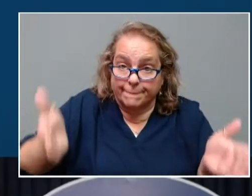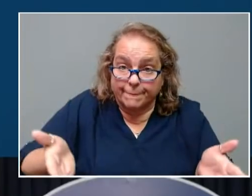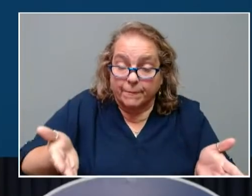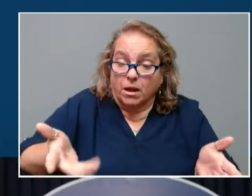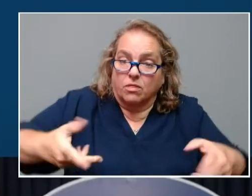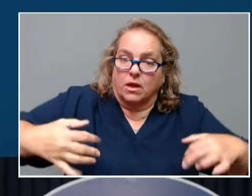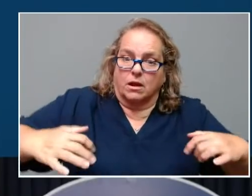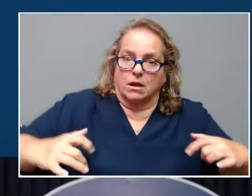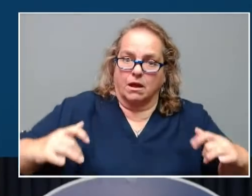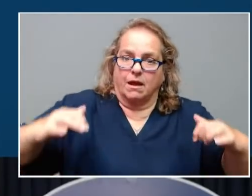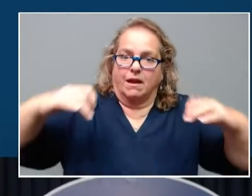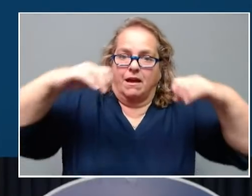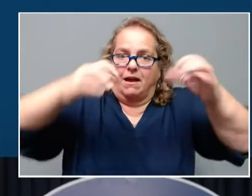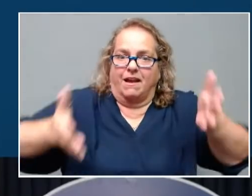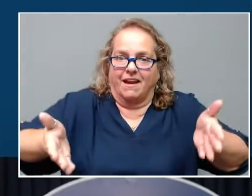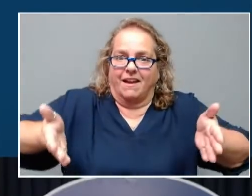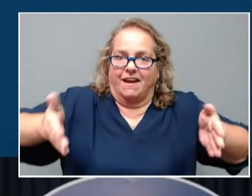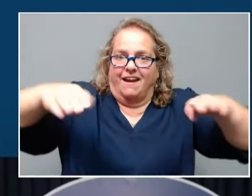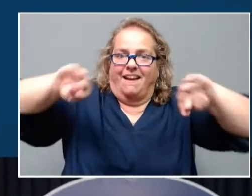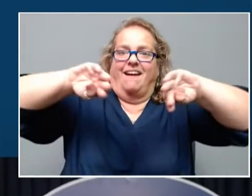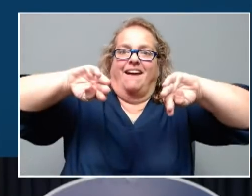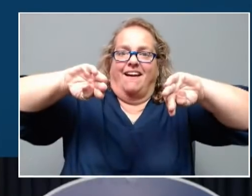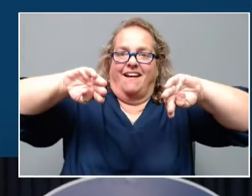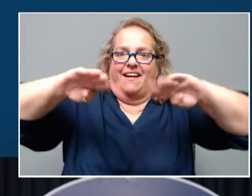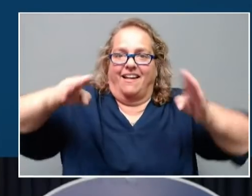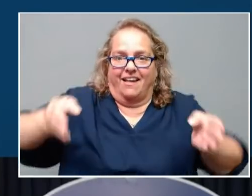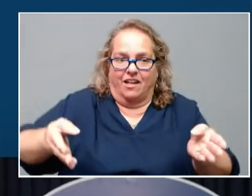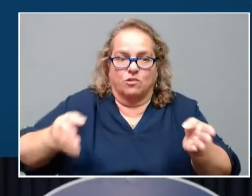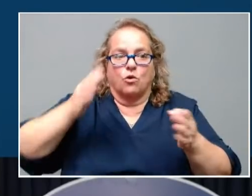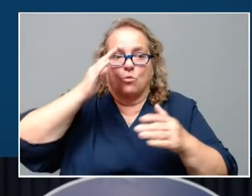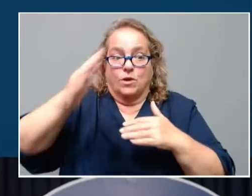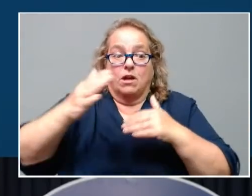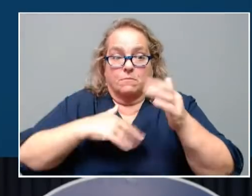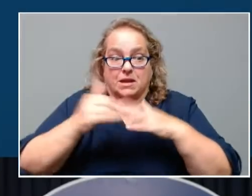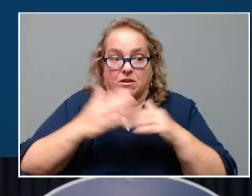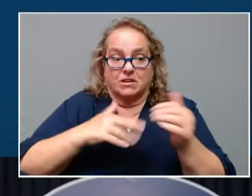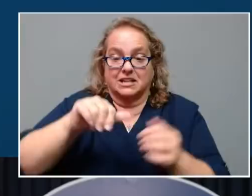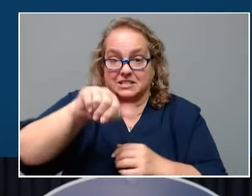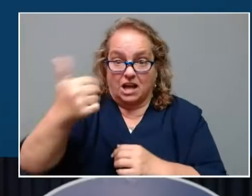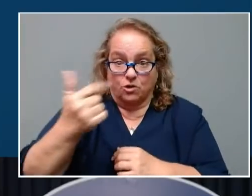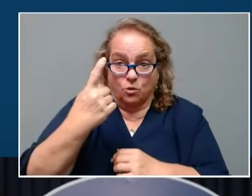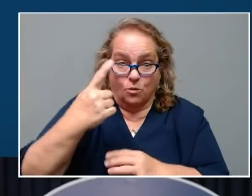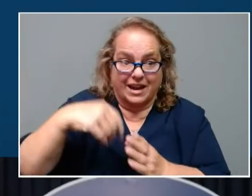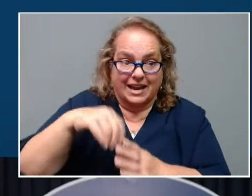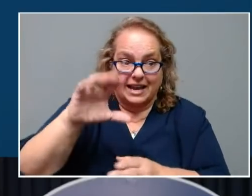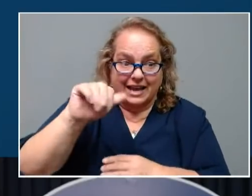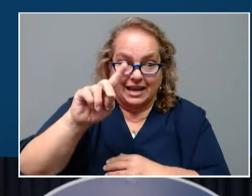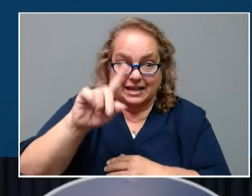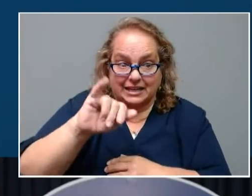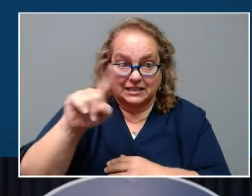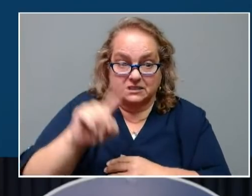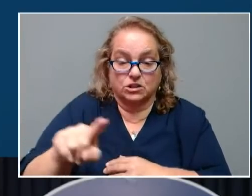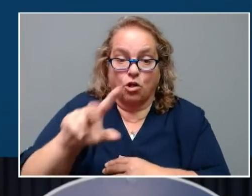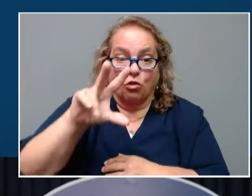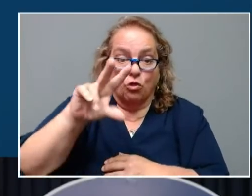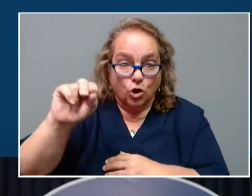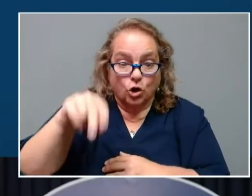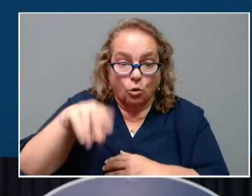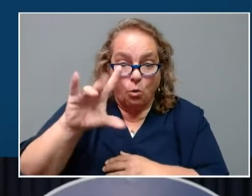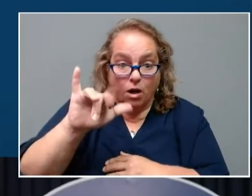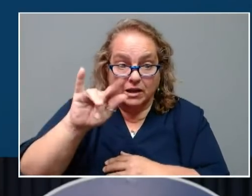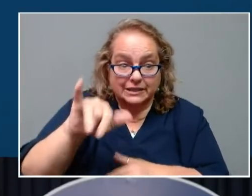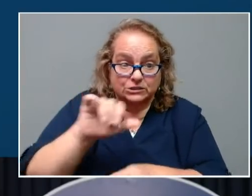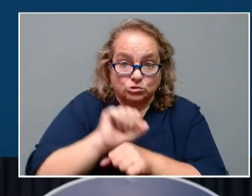its first Kentucky facility in Cadiz. The project will create up to 30 quality jobs for Kentuckians in the coming years, with